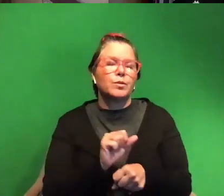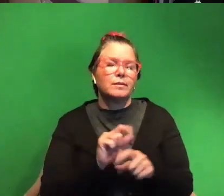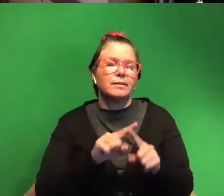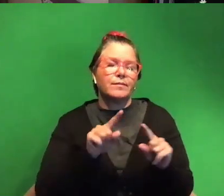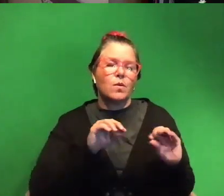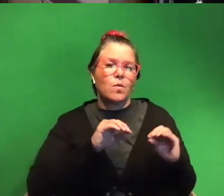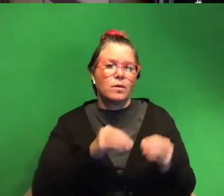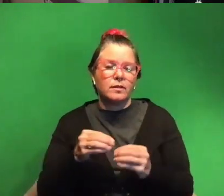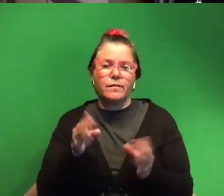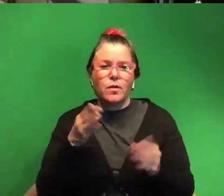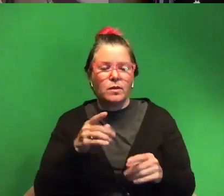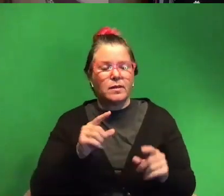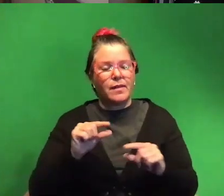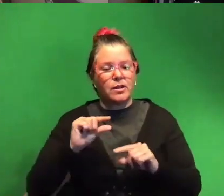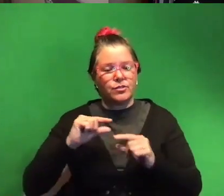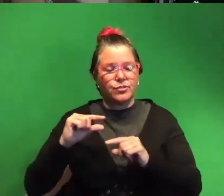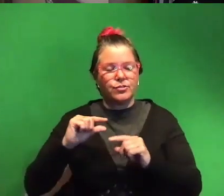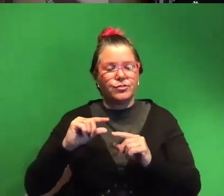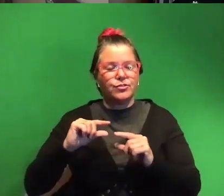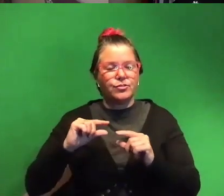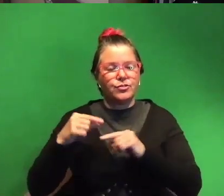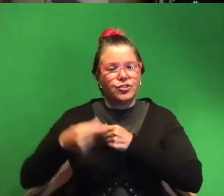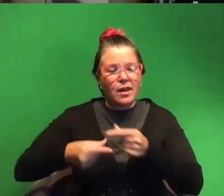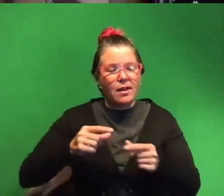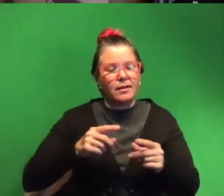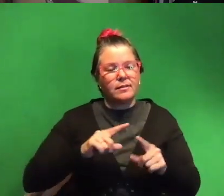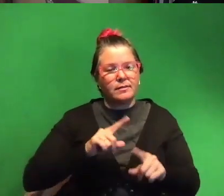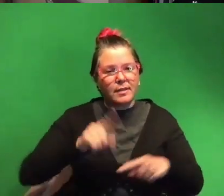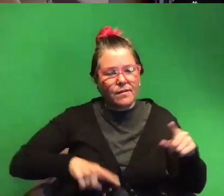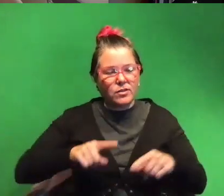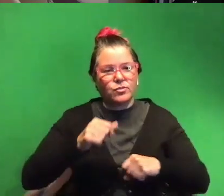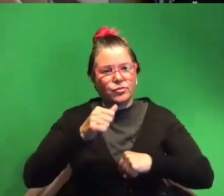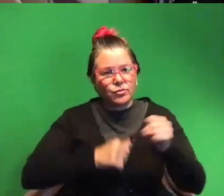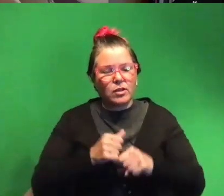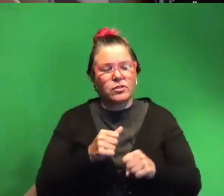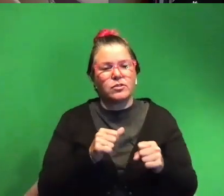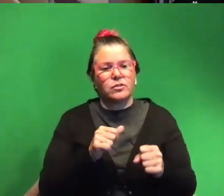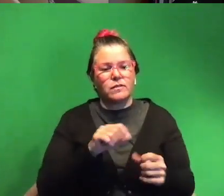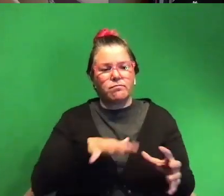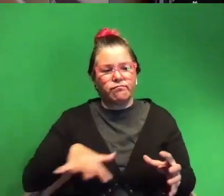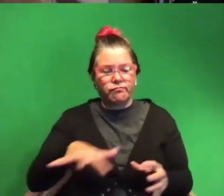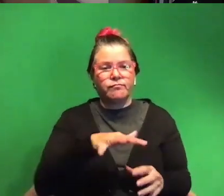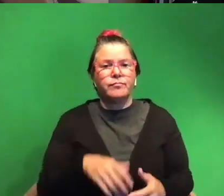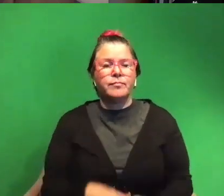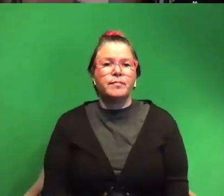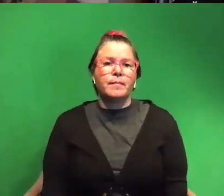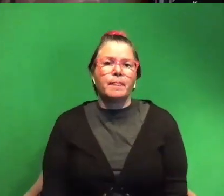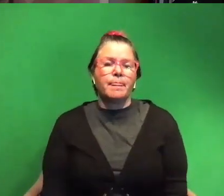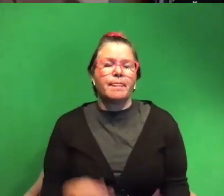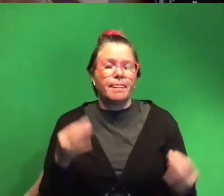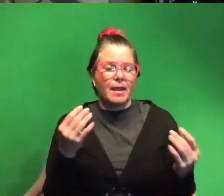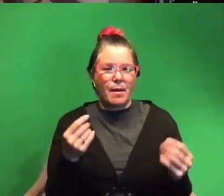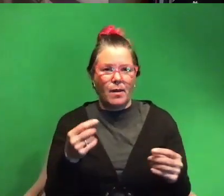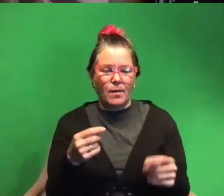thinking about genetic diversity, about the genetic structure of a population, thinking about the speed, right, was